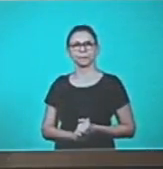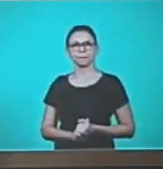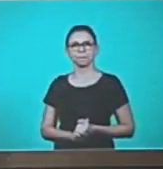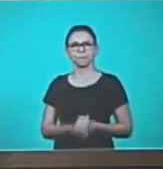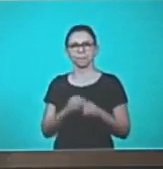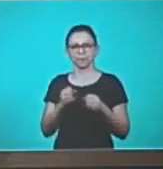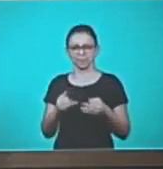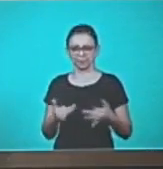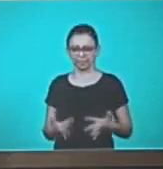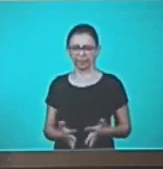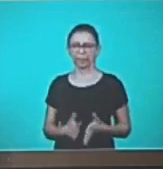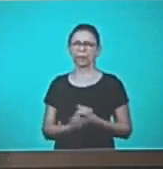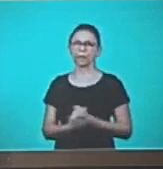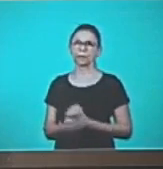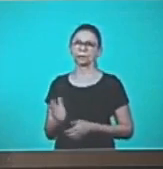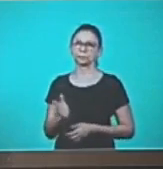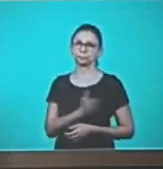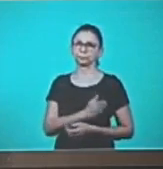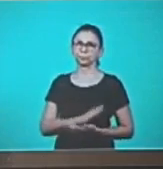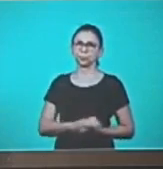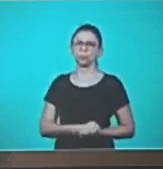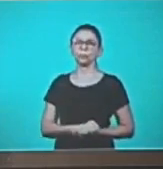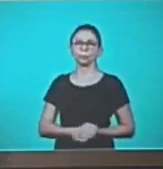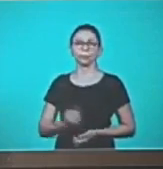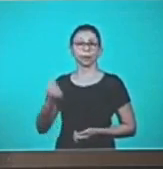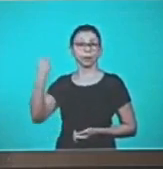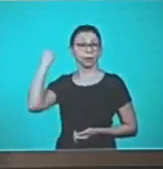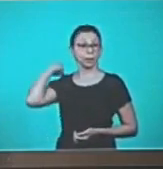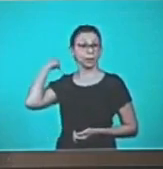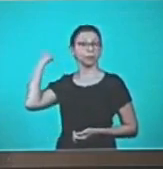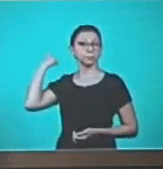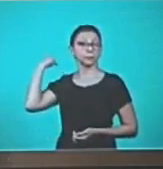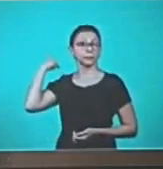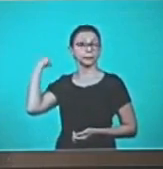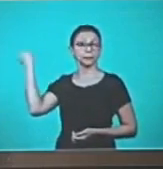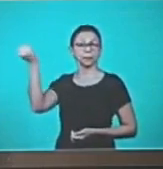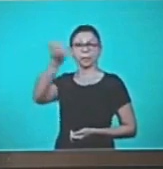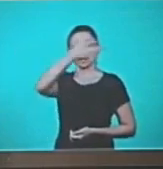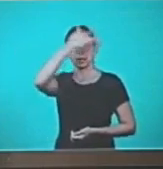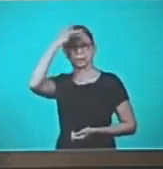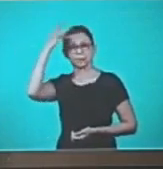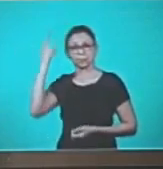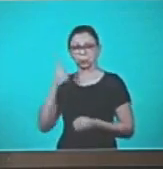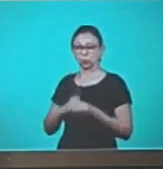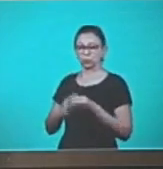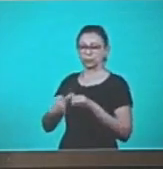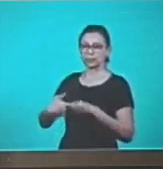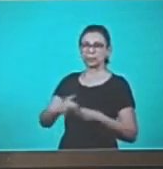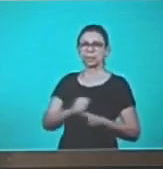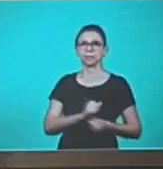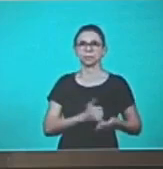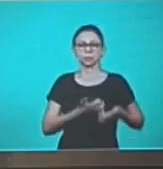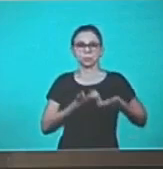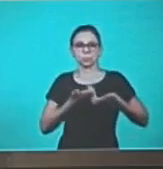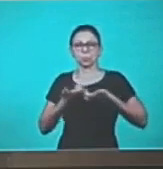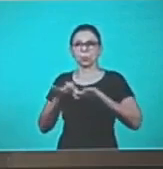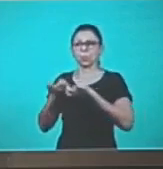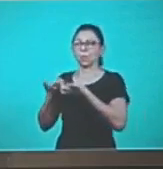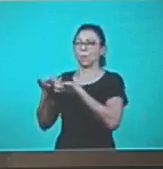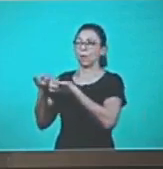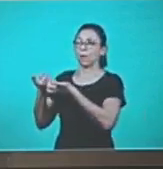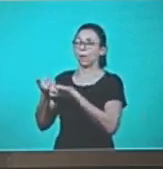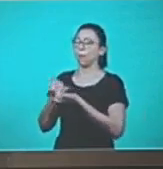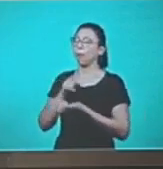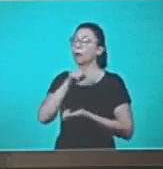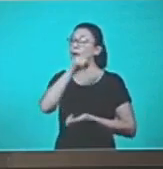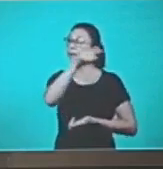things. First of all, the ones that were coming to the wedding and they walked through the city, they would say,